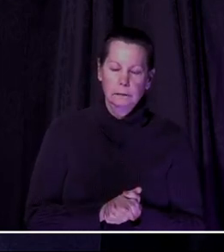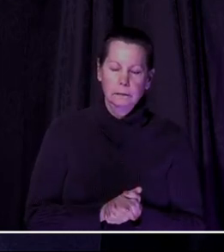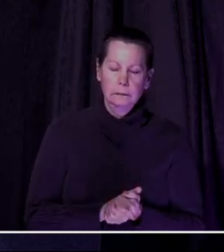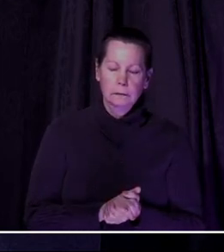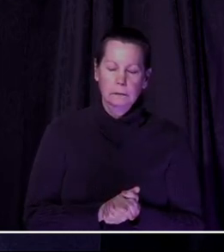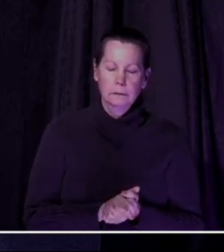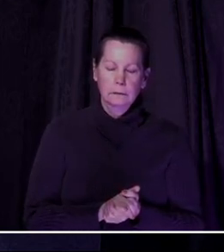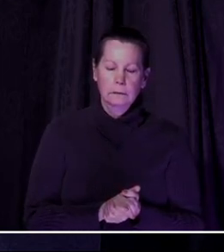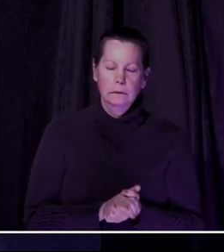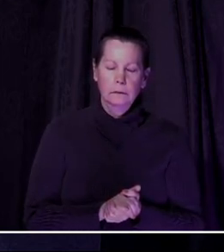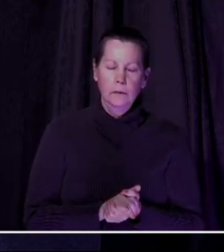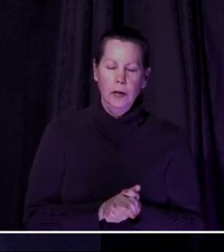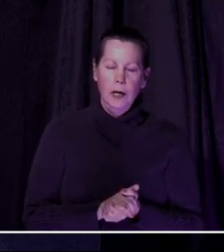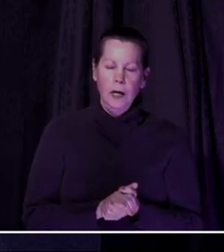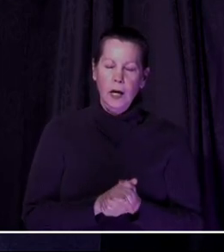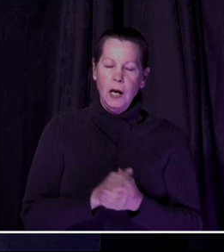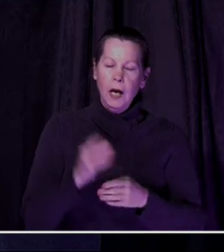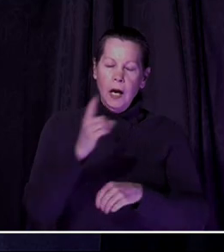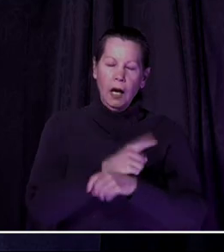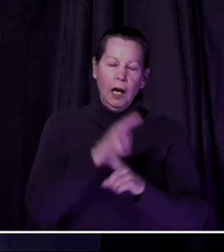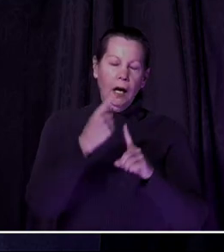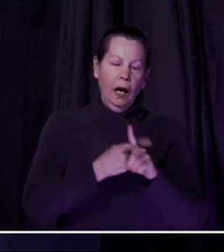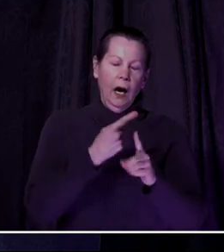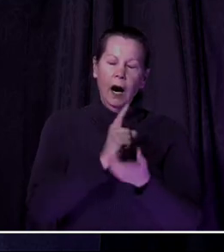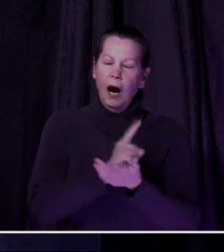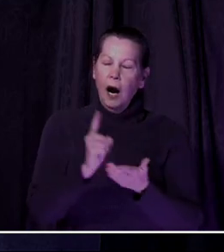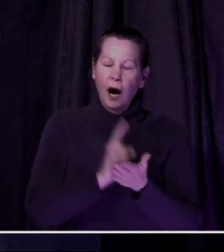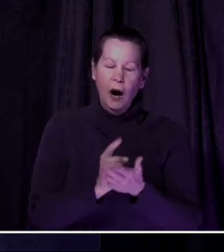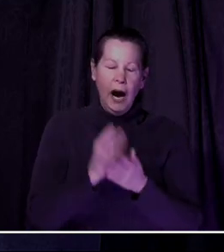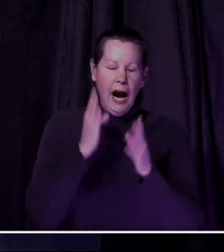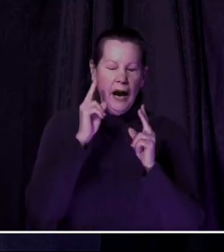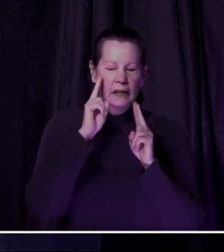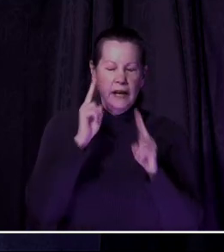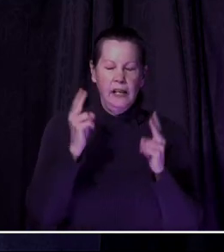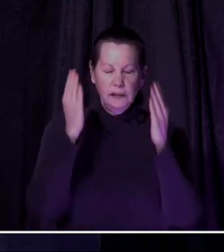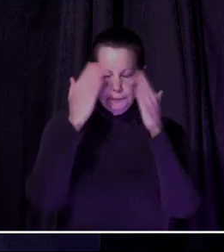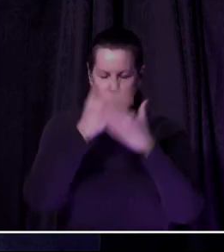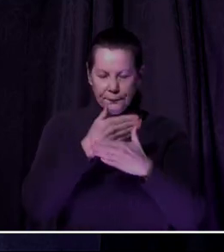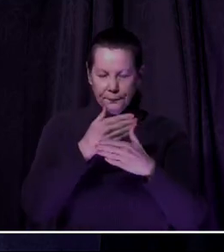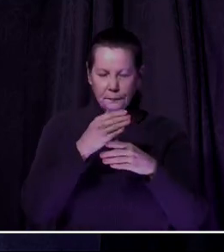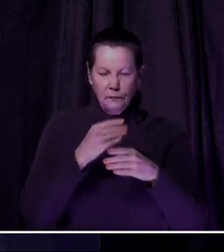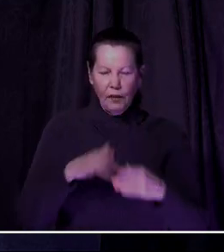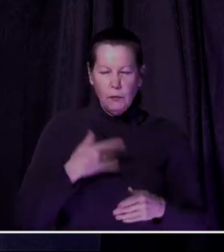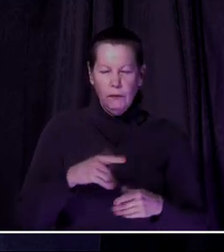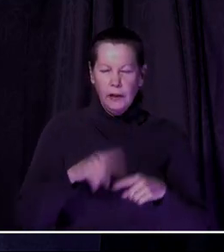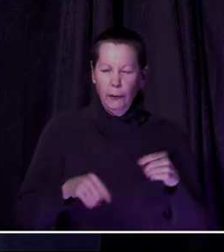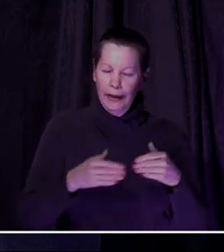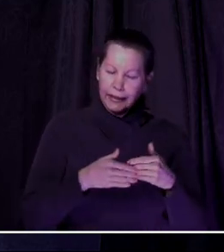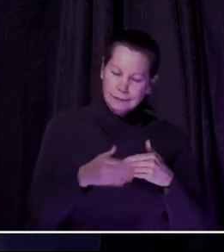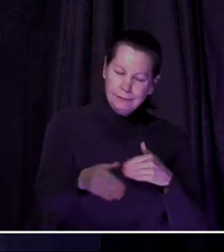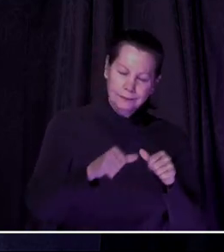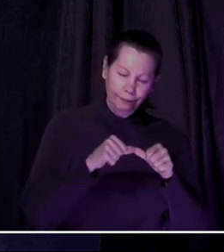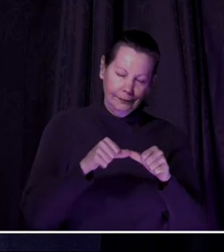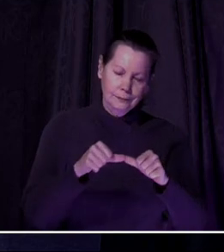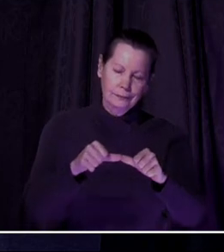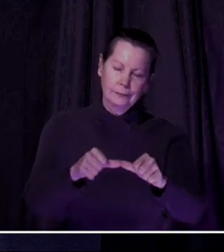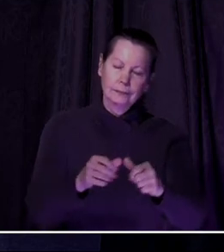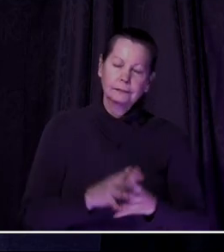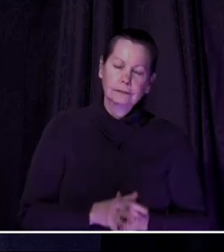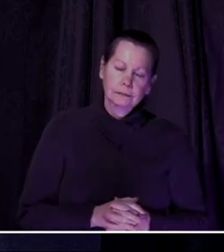Days, months, weeks look bleak. I feel like we can't go on, Lord.